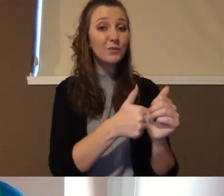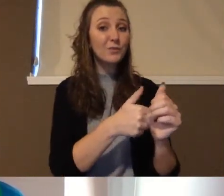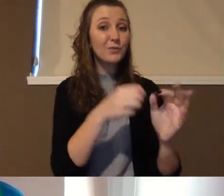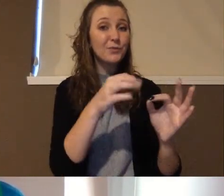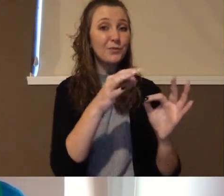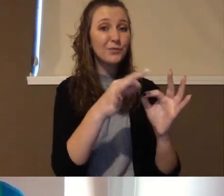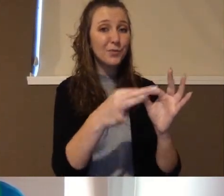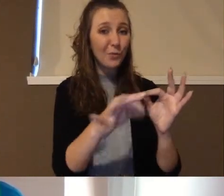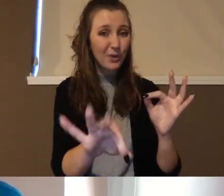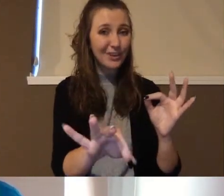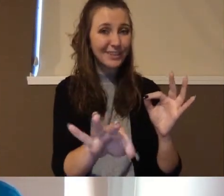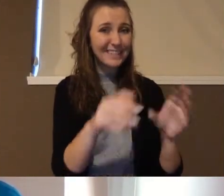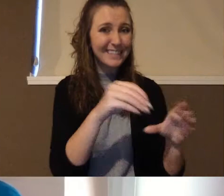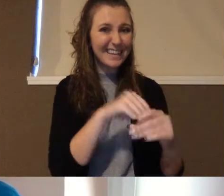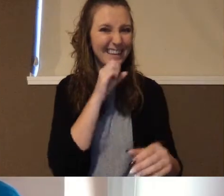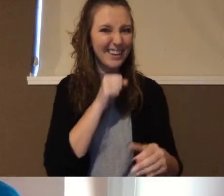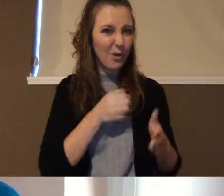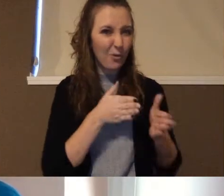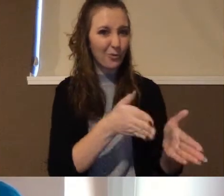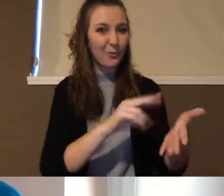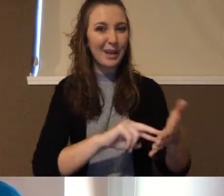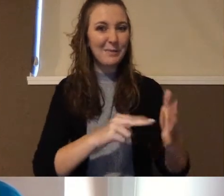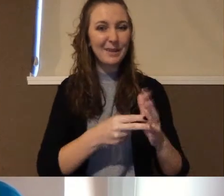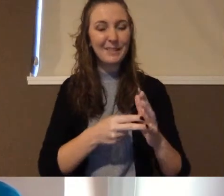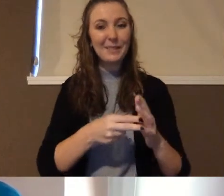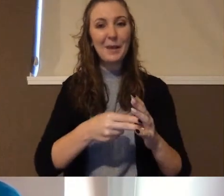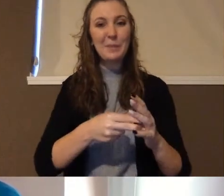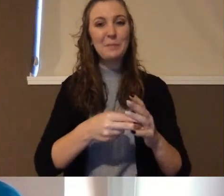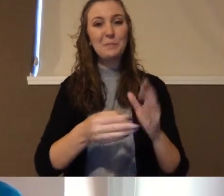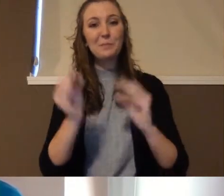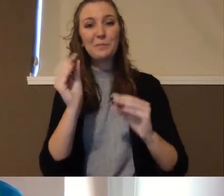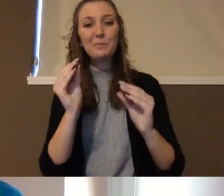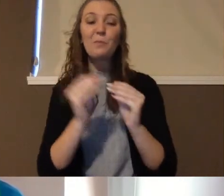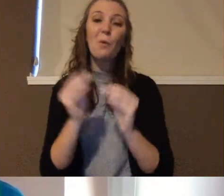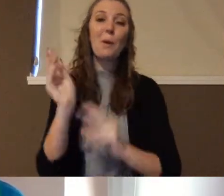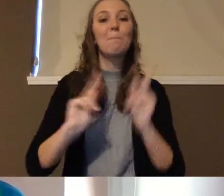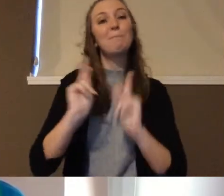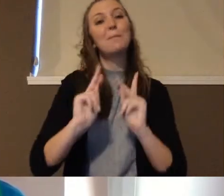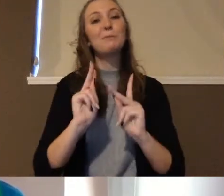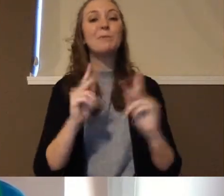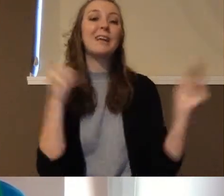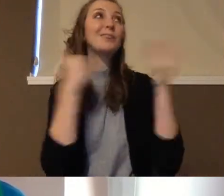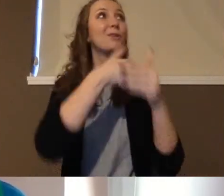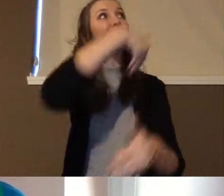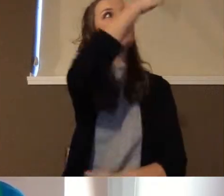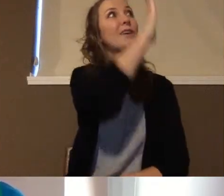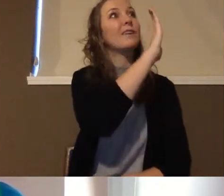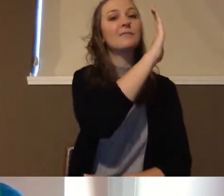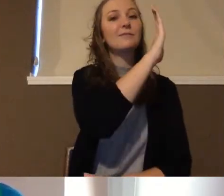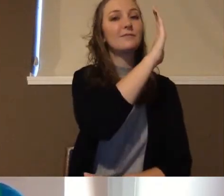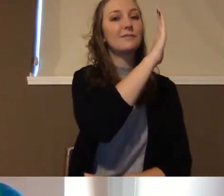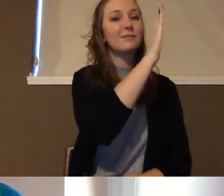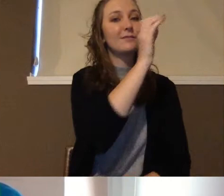closer to God? Or will they make God one they want to flee from?